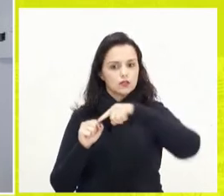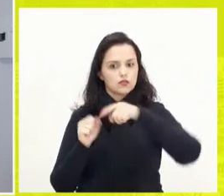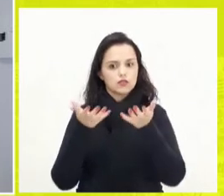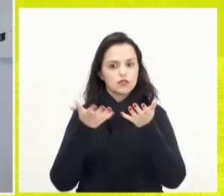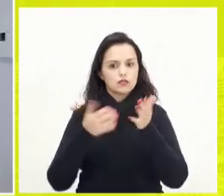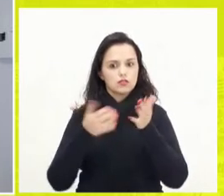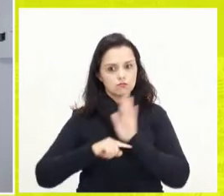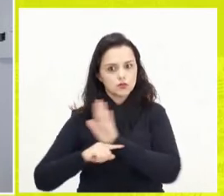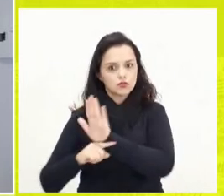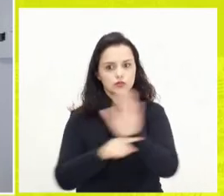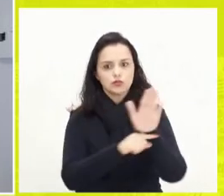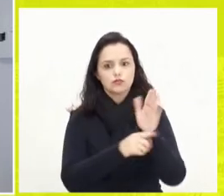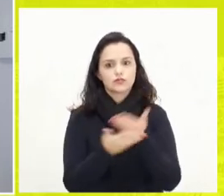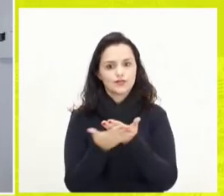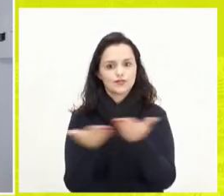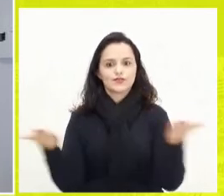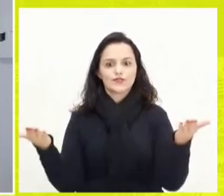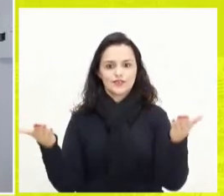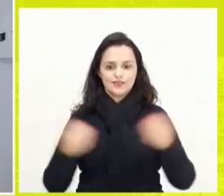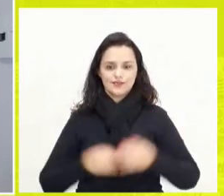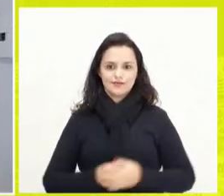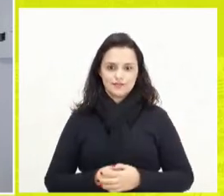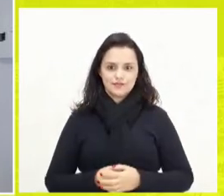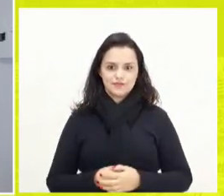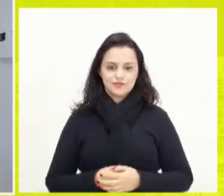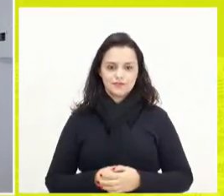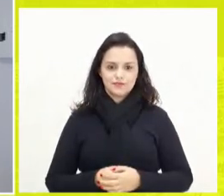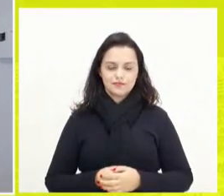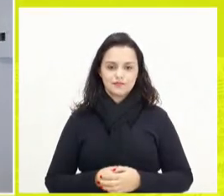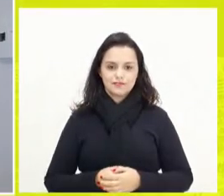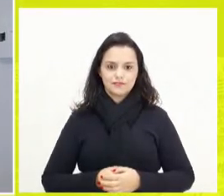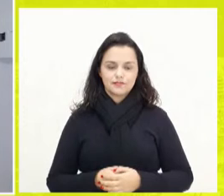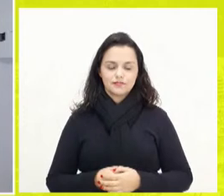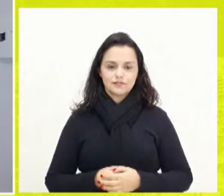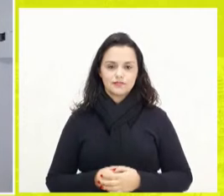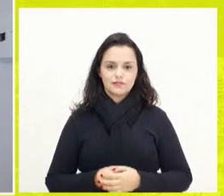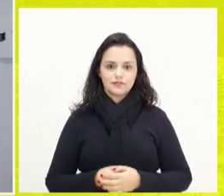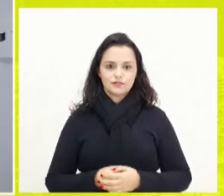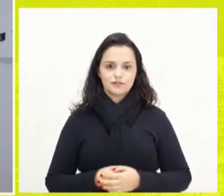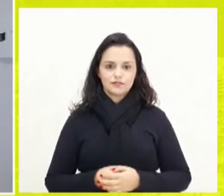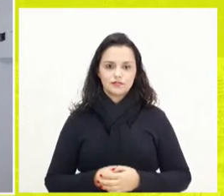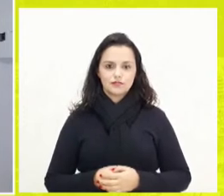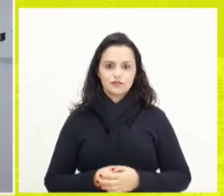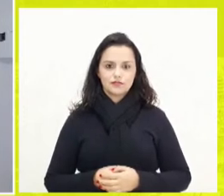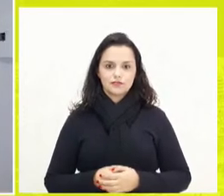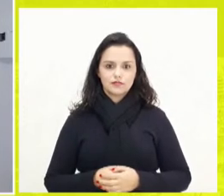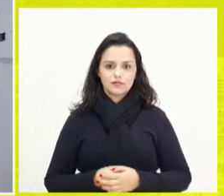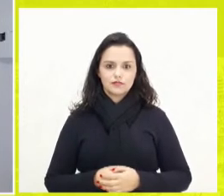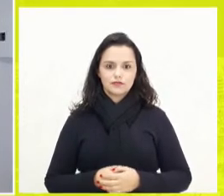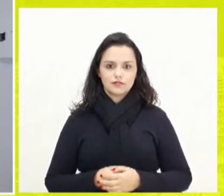actors please count on us because we're willing to help you